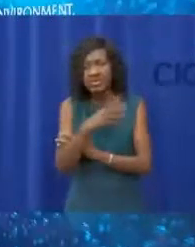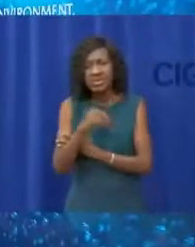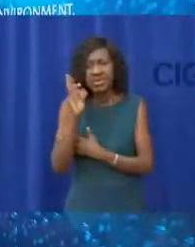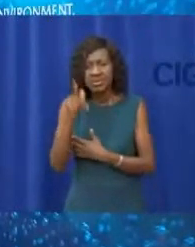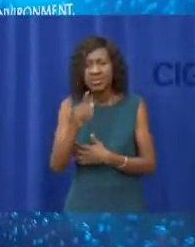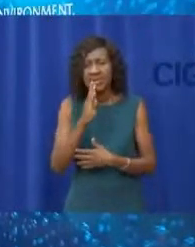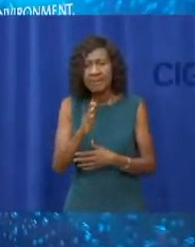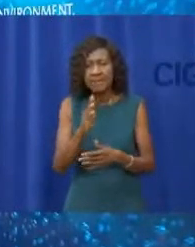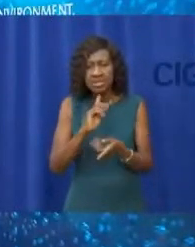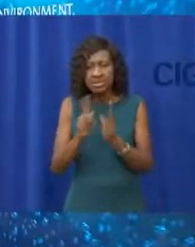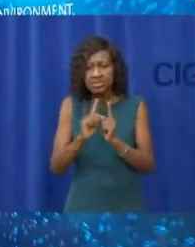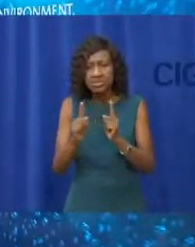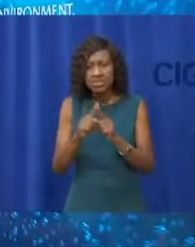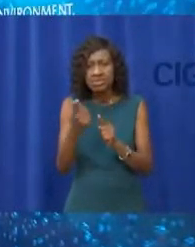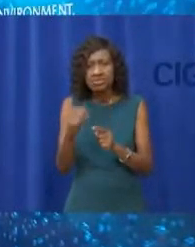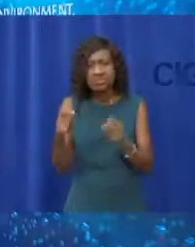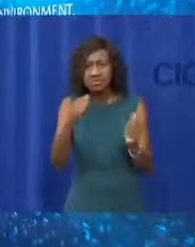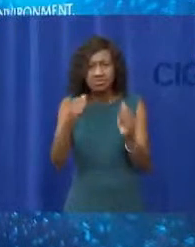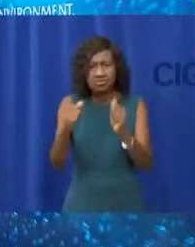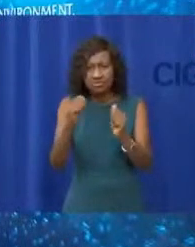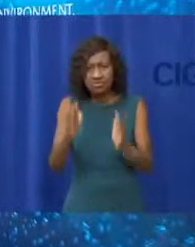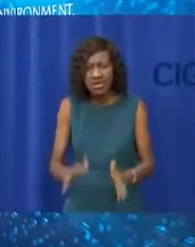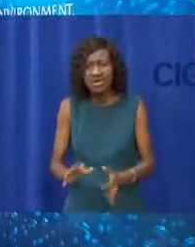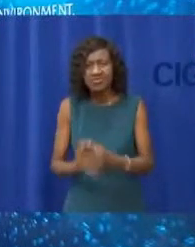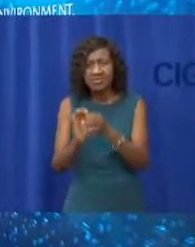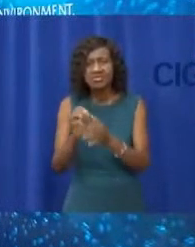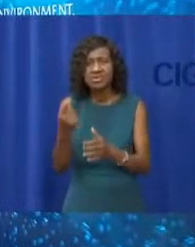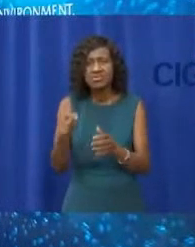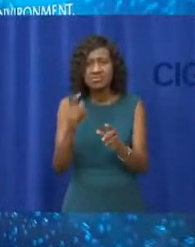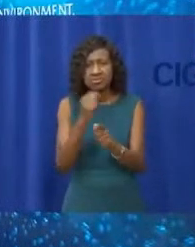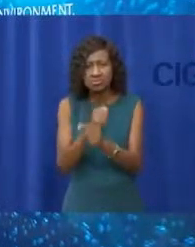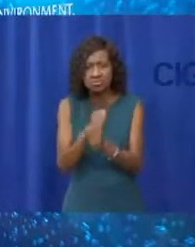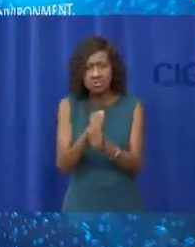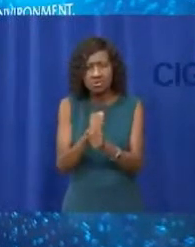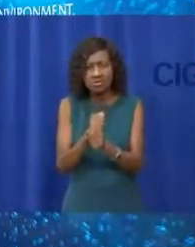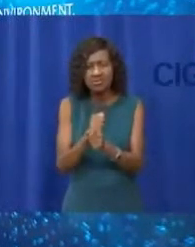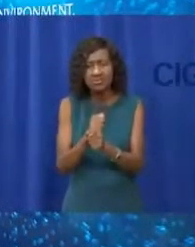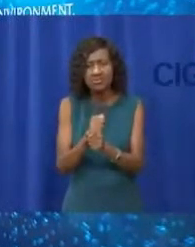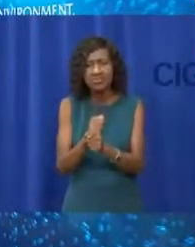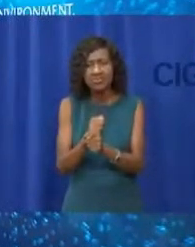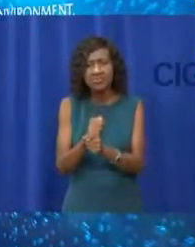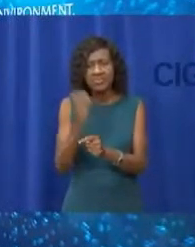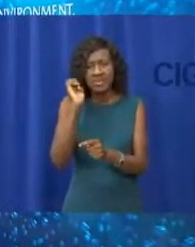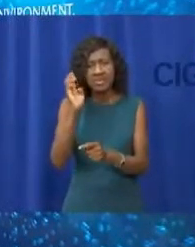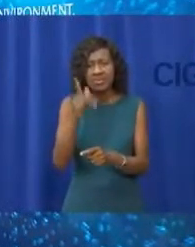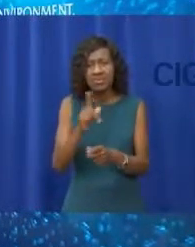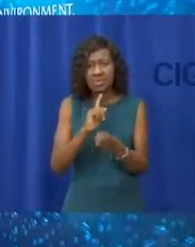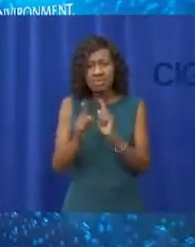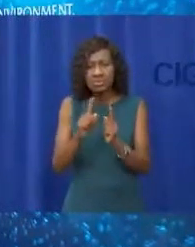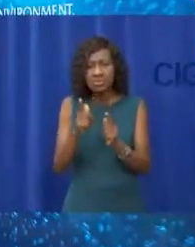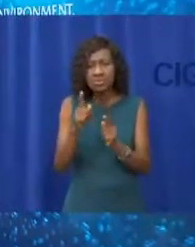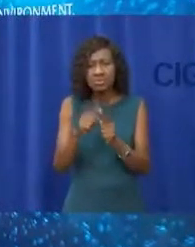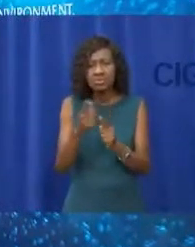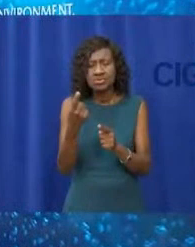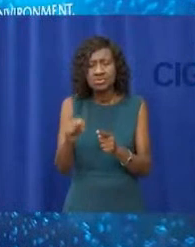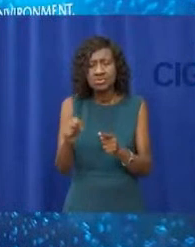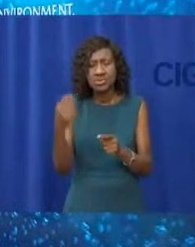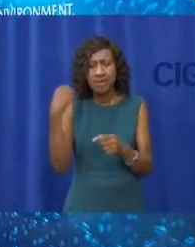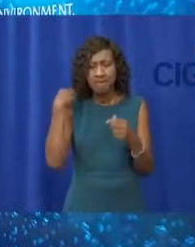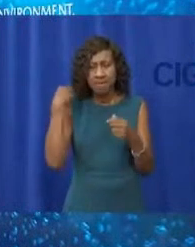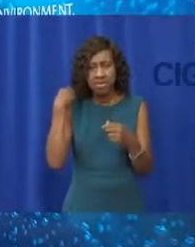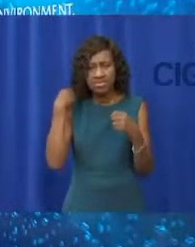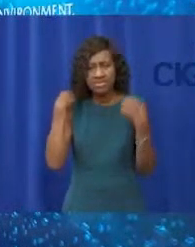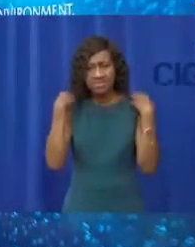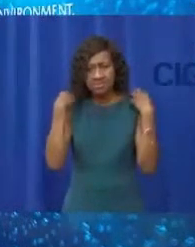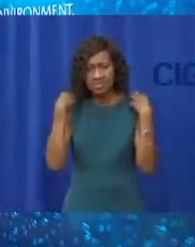to the driver of those trucks. I know we've spoken to one already this morning, but we will be speaking to the contractor at the airport and to the truck drivers.